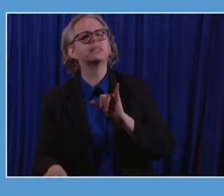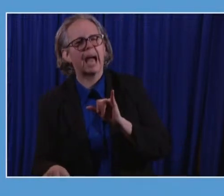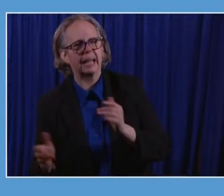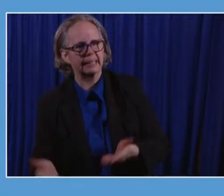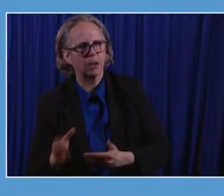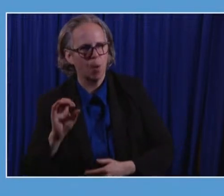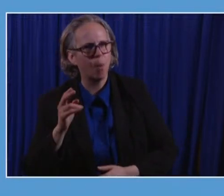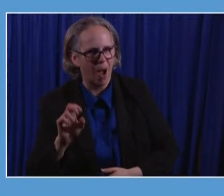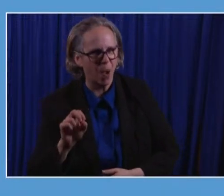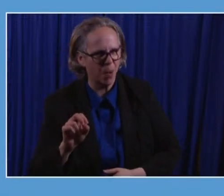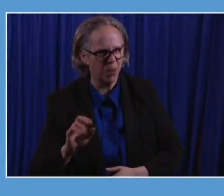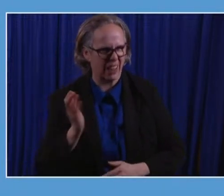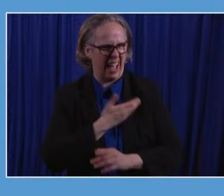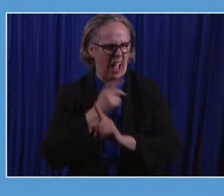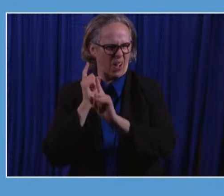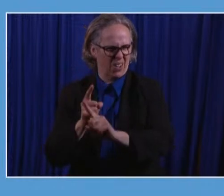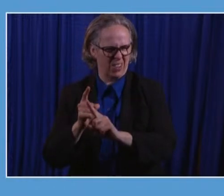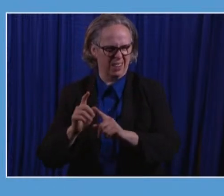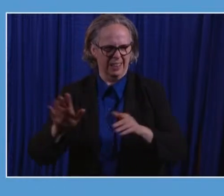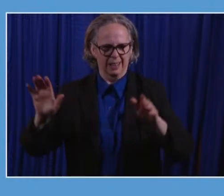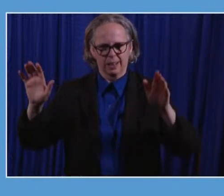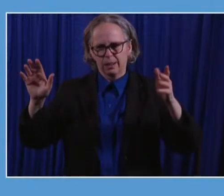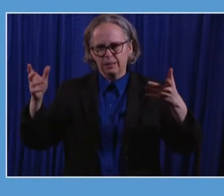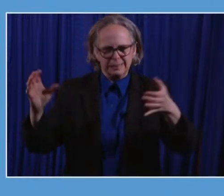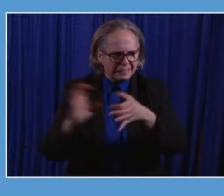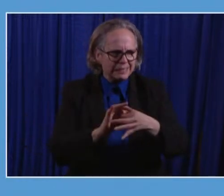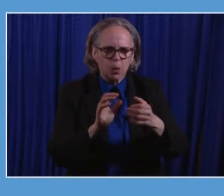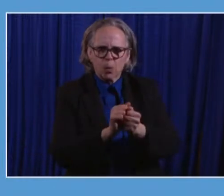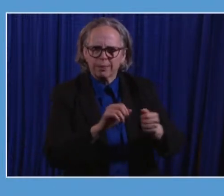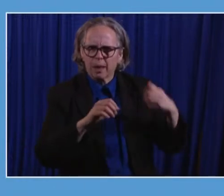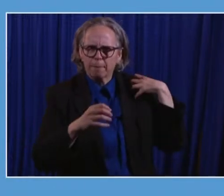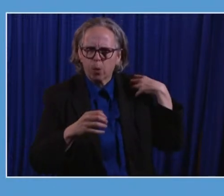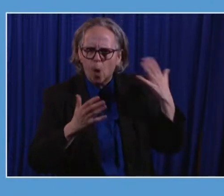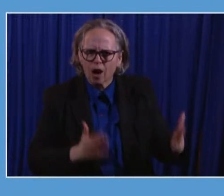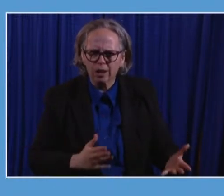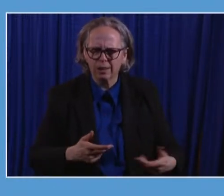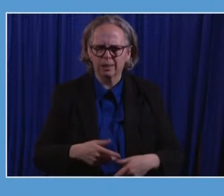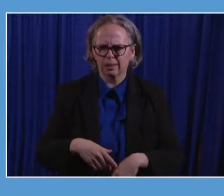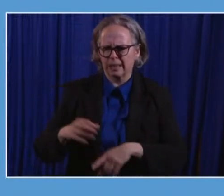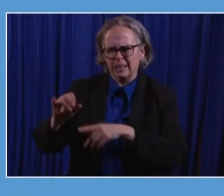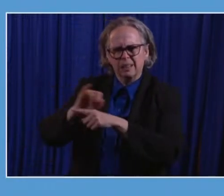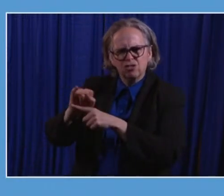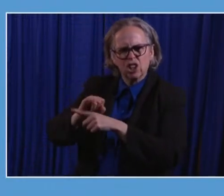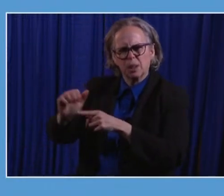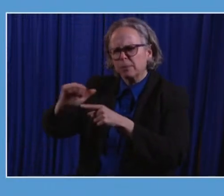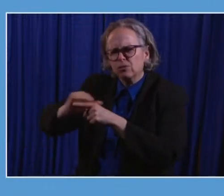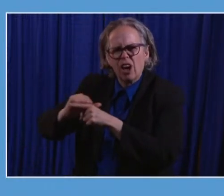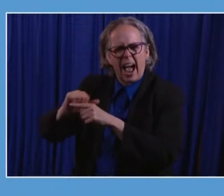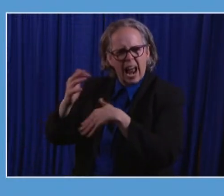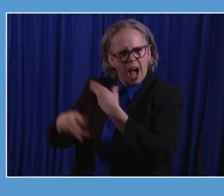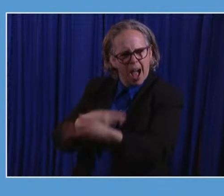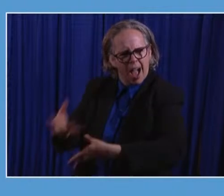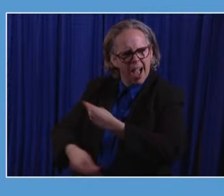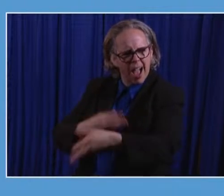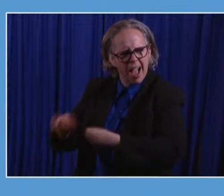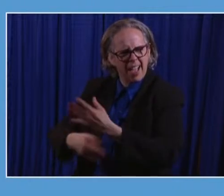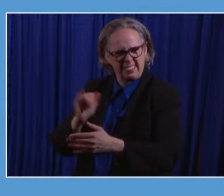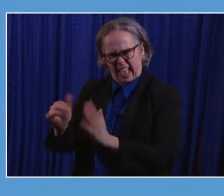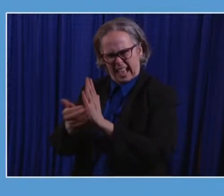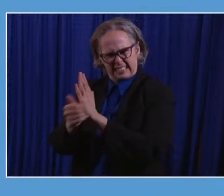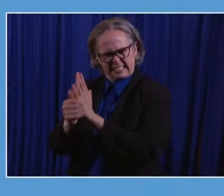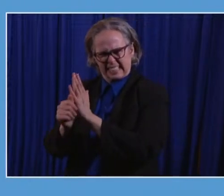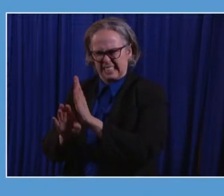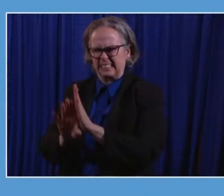them with employers earlier through internships, co-ops, and the like, to keep that talent here. And I also want to mention that in the budget this year,